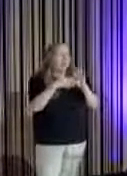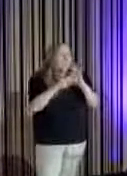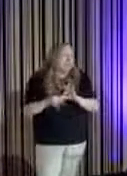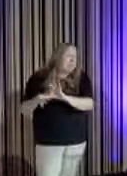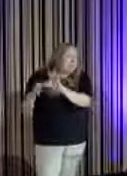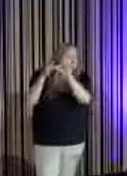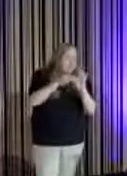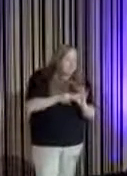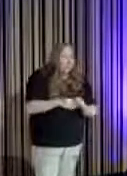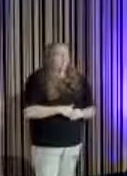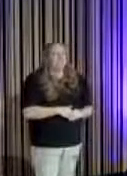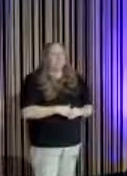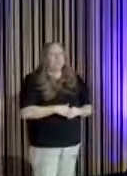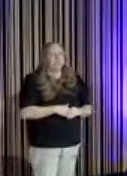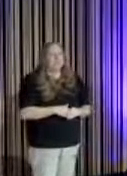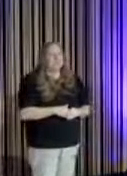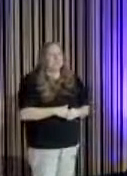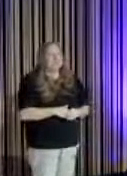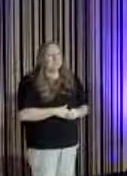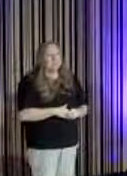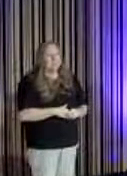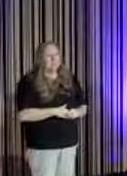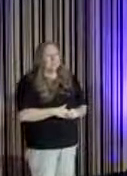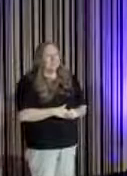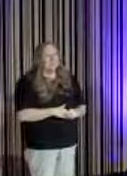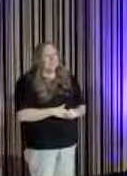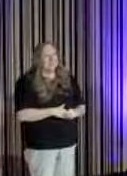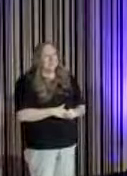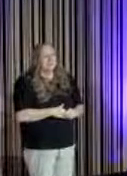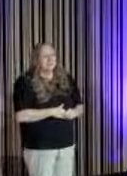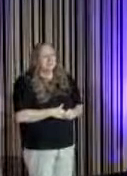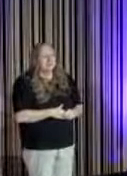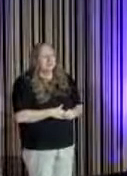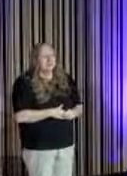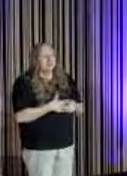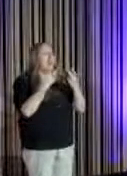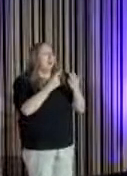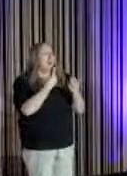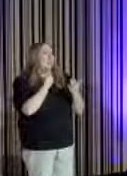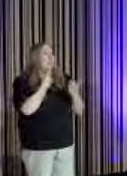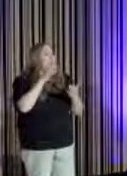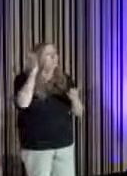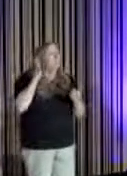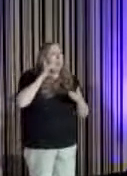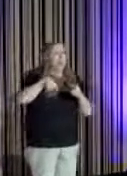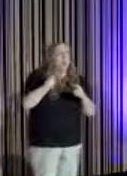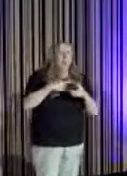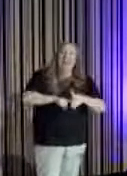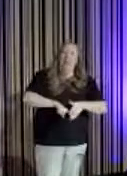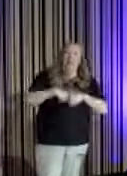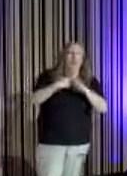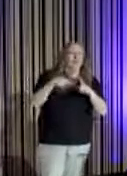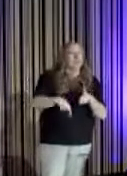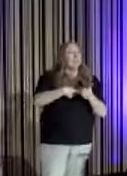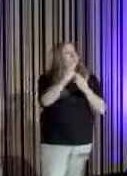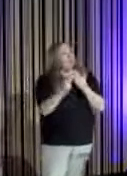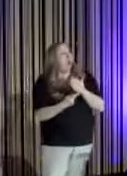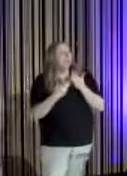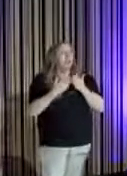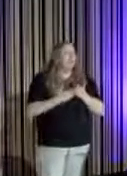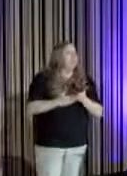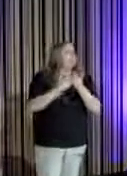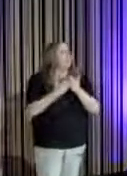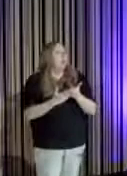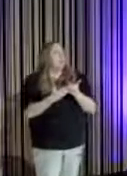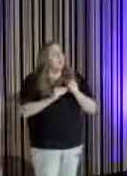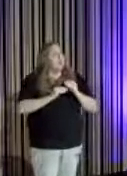yes, and I would like to say and emphasize that we have no idea when we launched this project, this 4-year expedition, the beginning, that we would